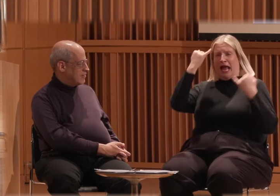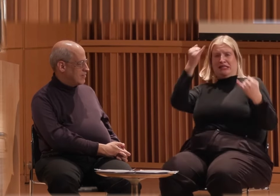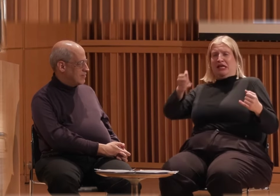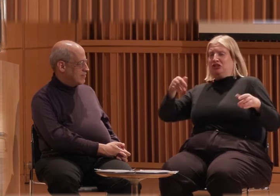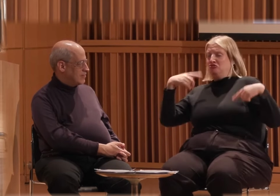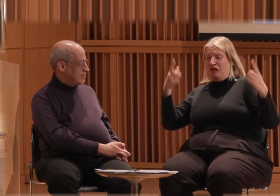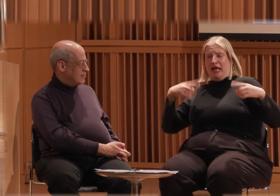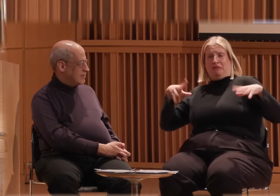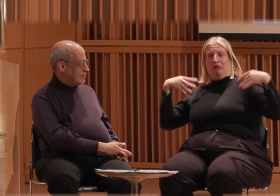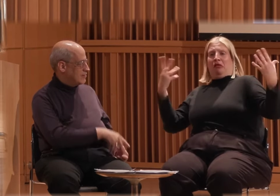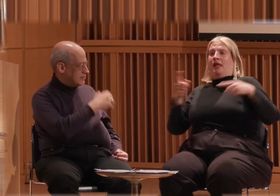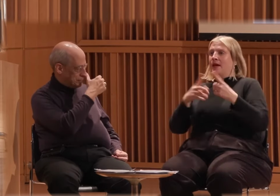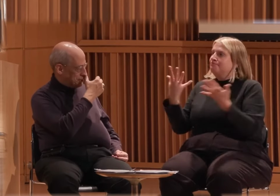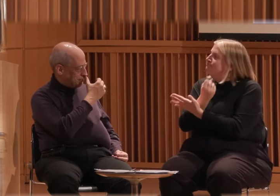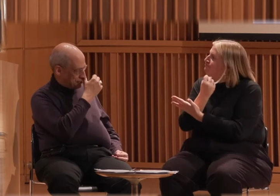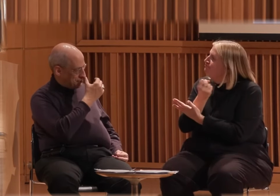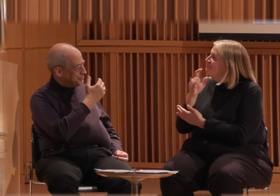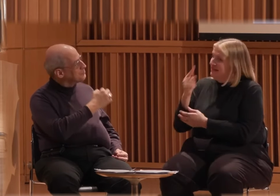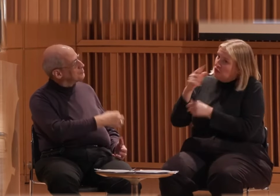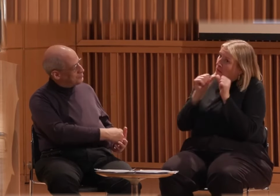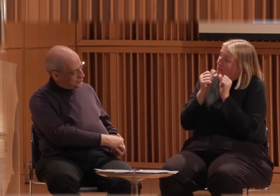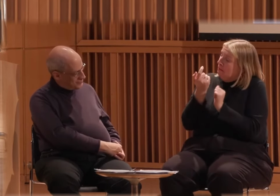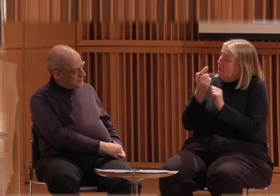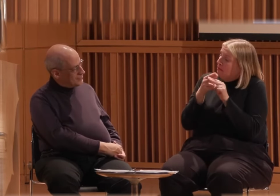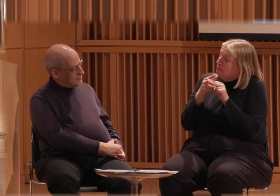it for a little while. So